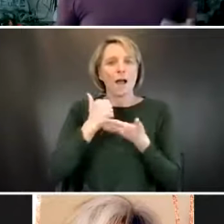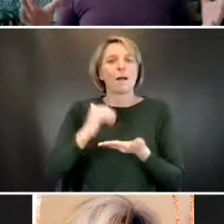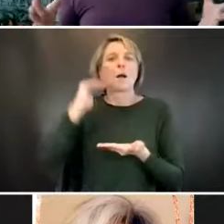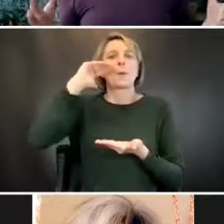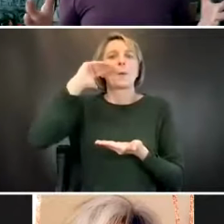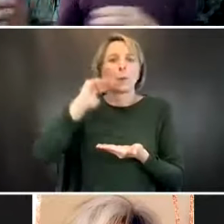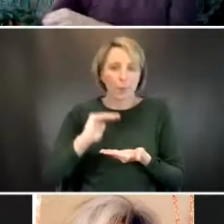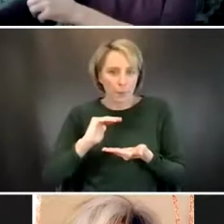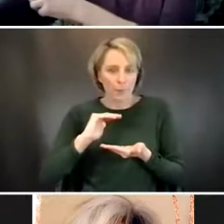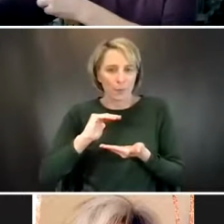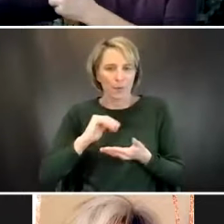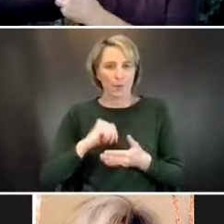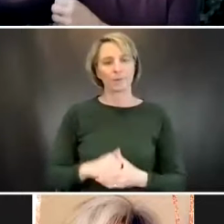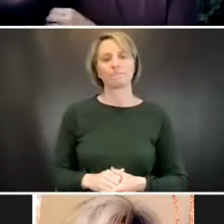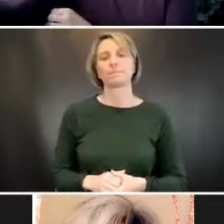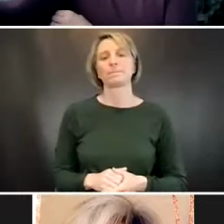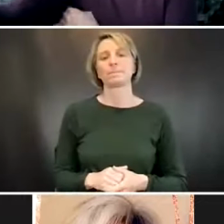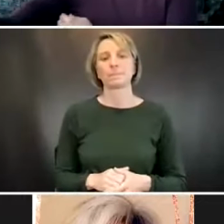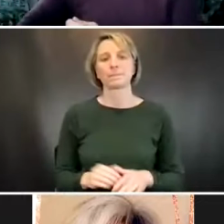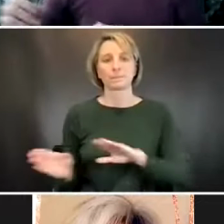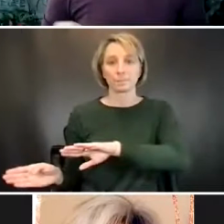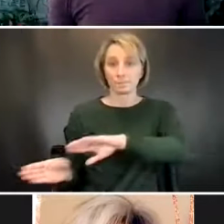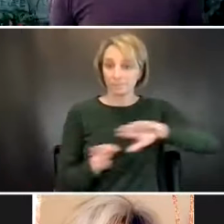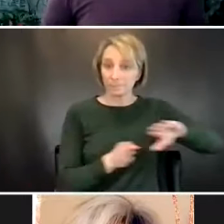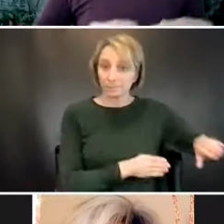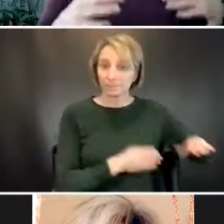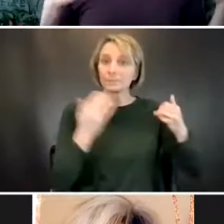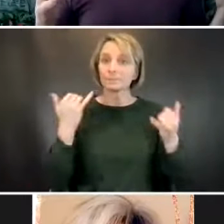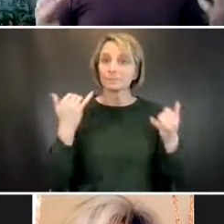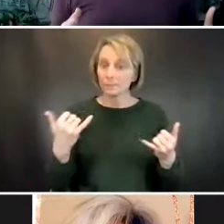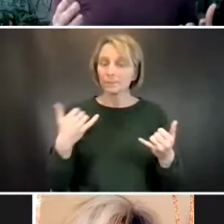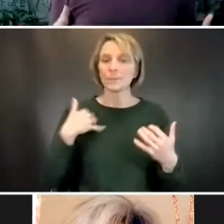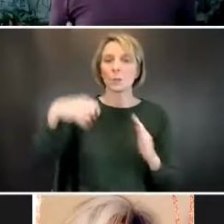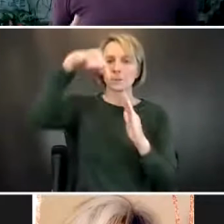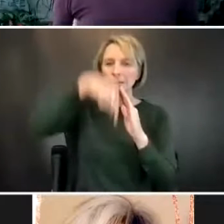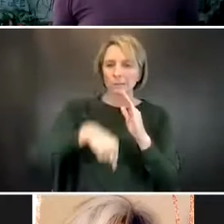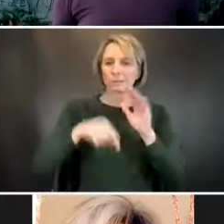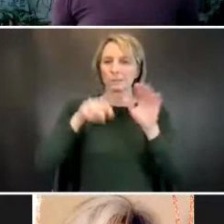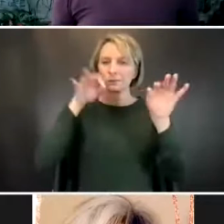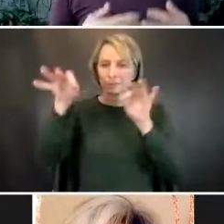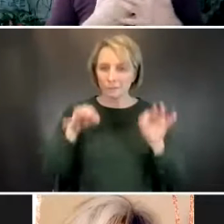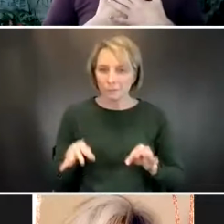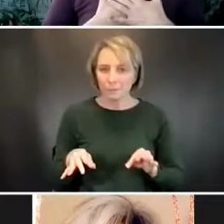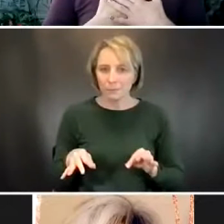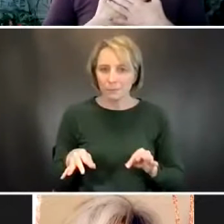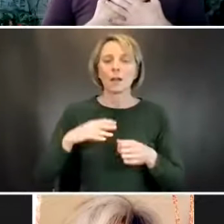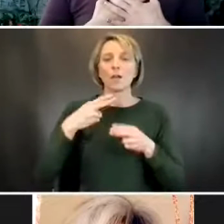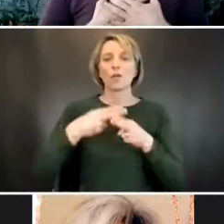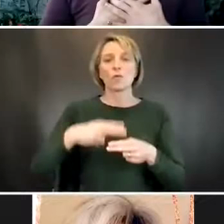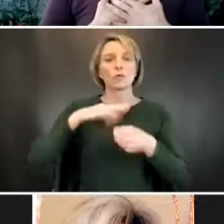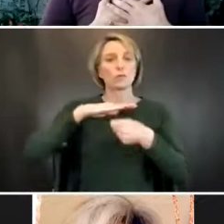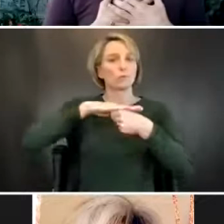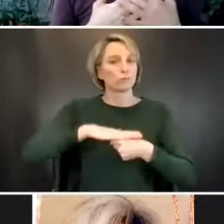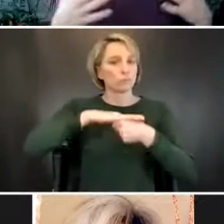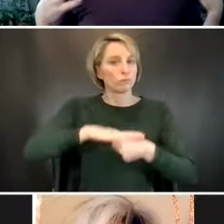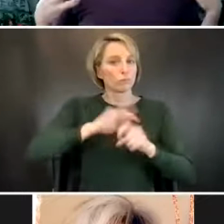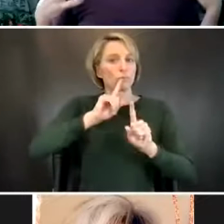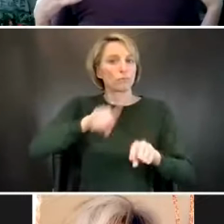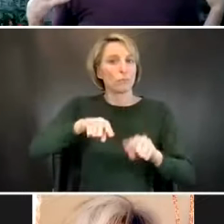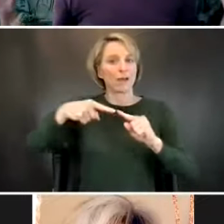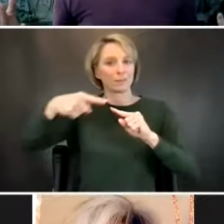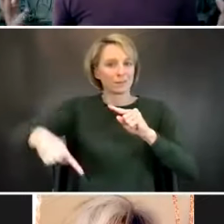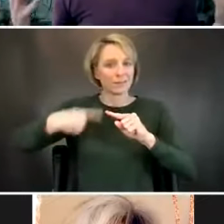Okay, so now we're going to get into the meat and potatoes, and this is the stress response cycle. For me, when I learned about this, it was